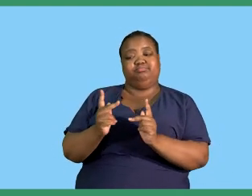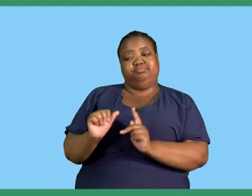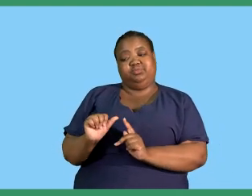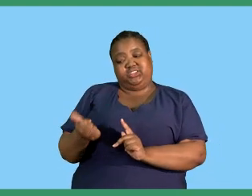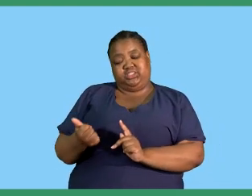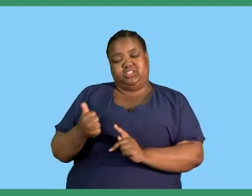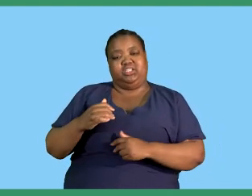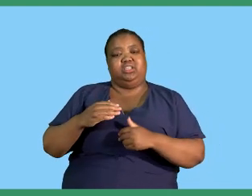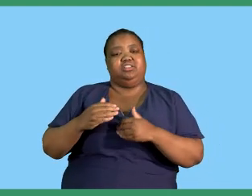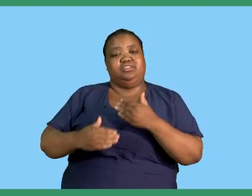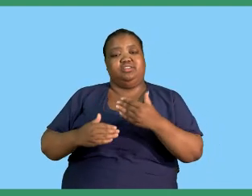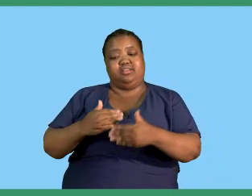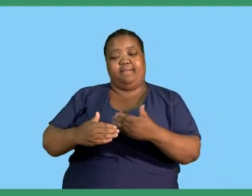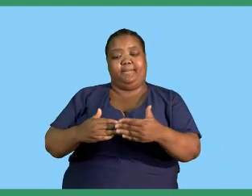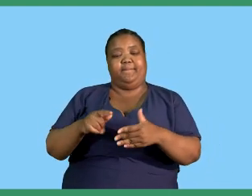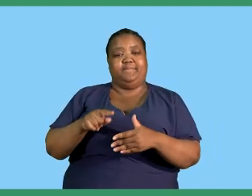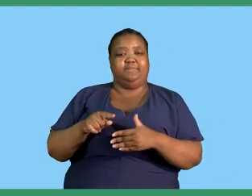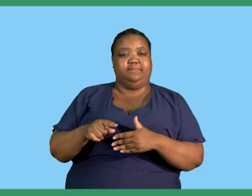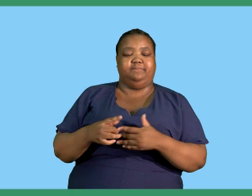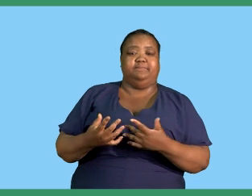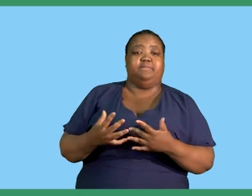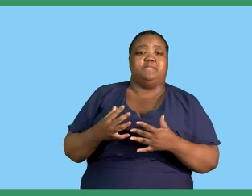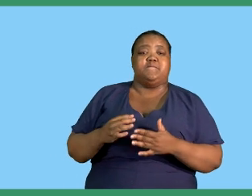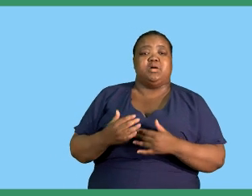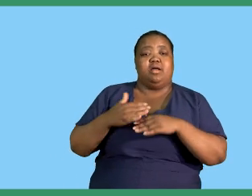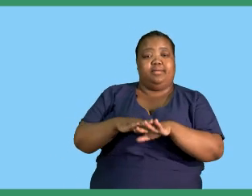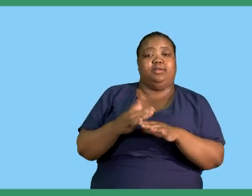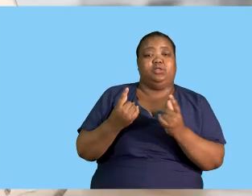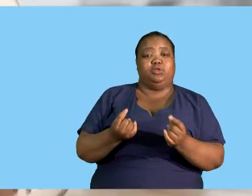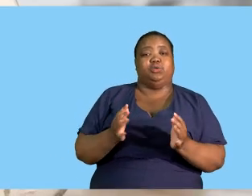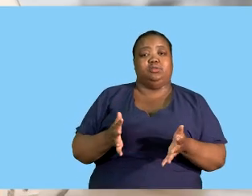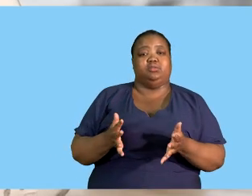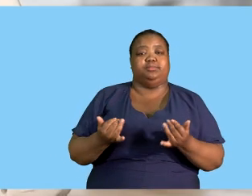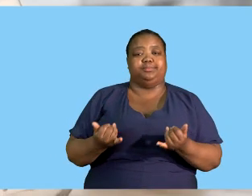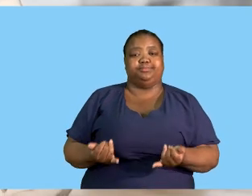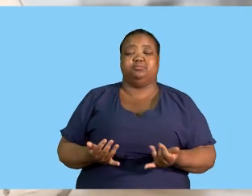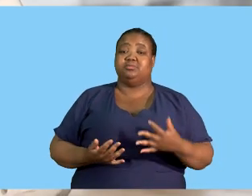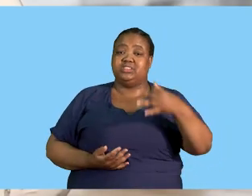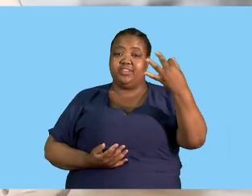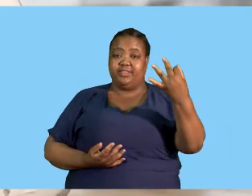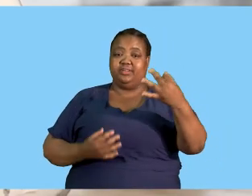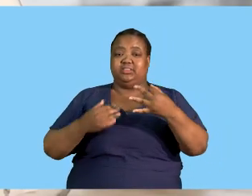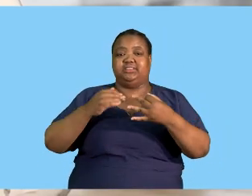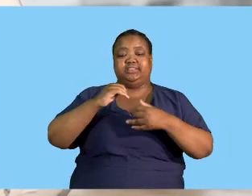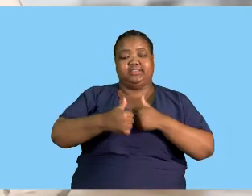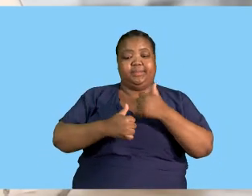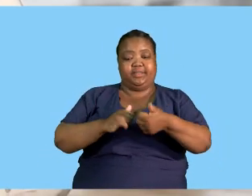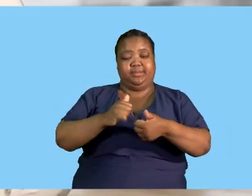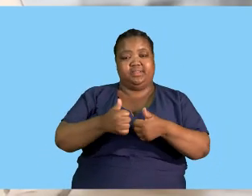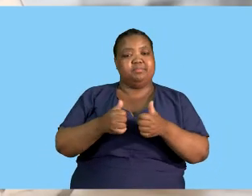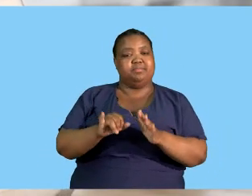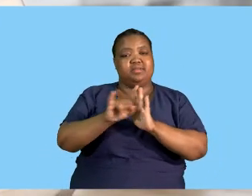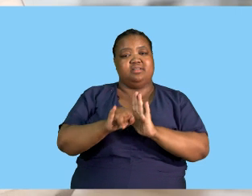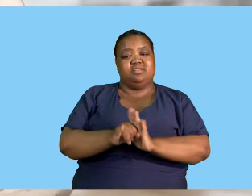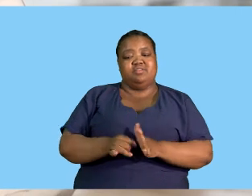strategy evaluation that could be applied. Right. I'm thinking you've already spotted your 3 steps in evaluating